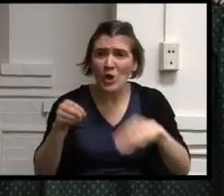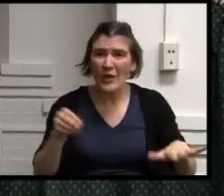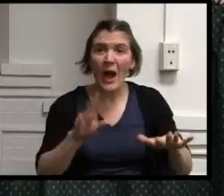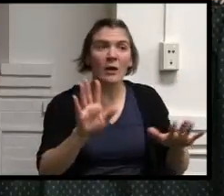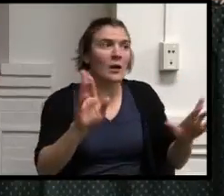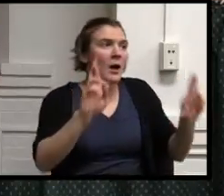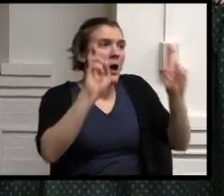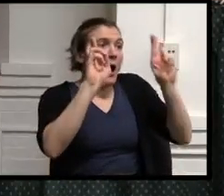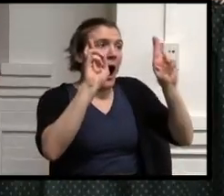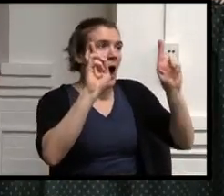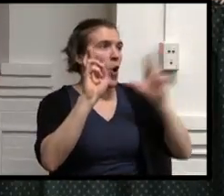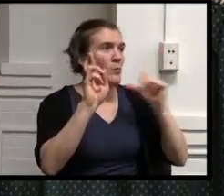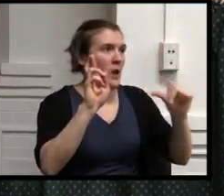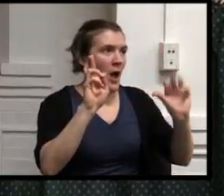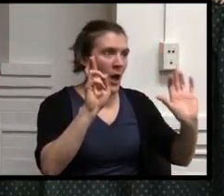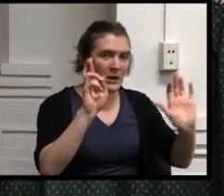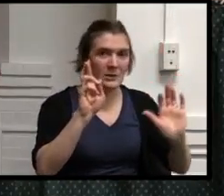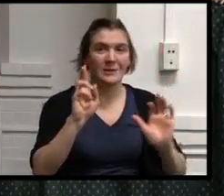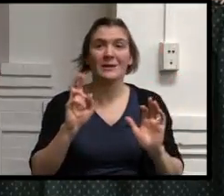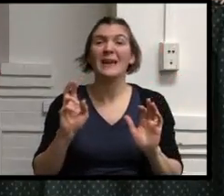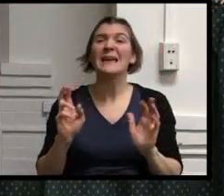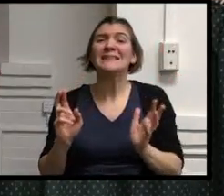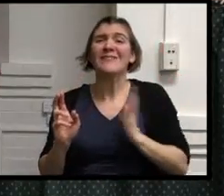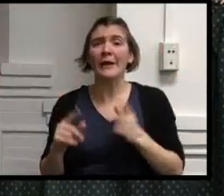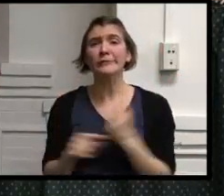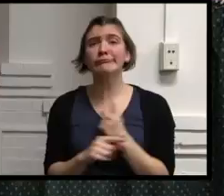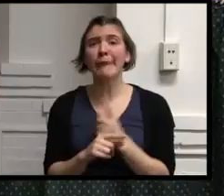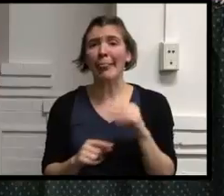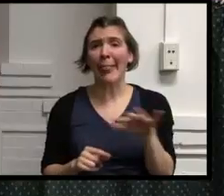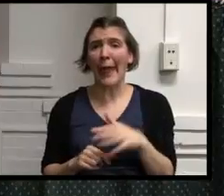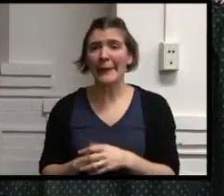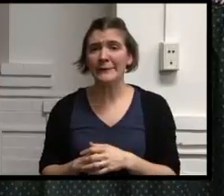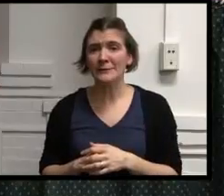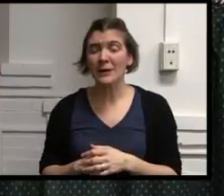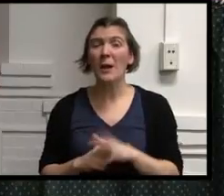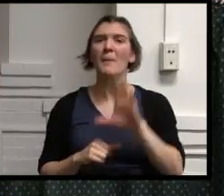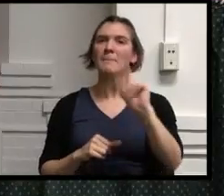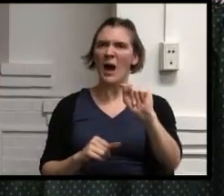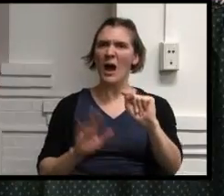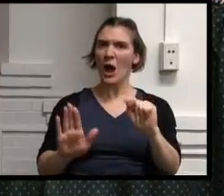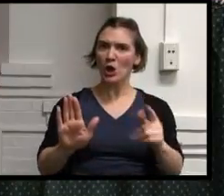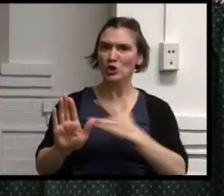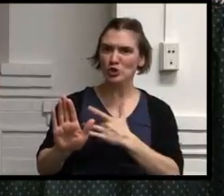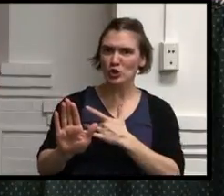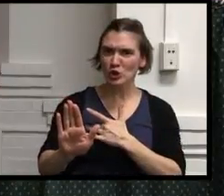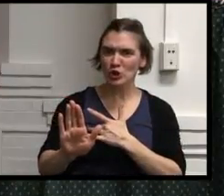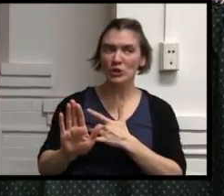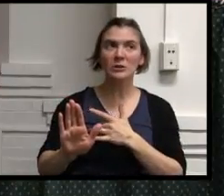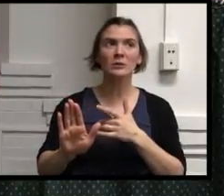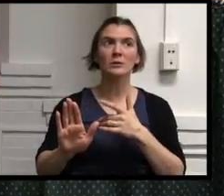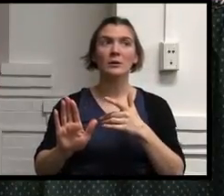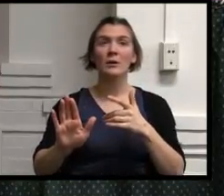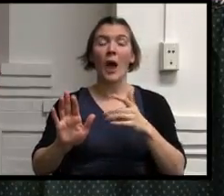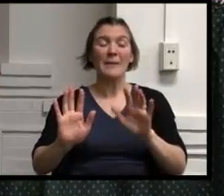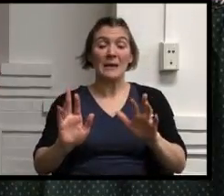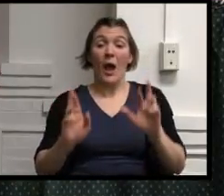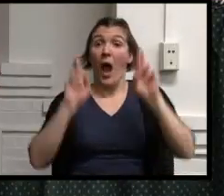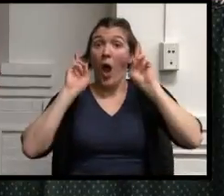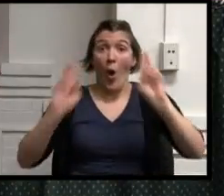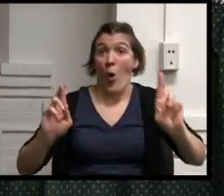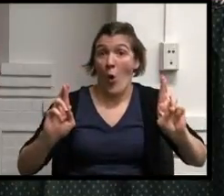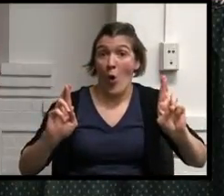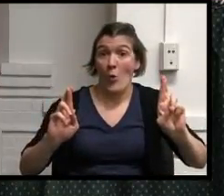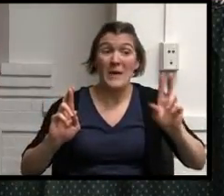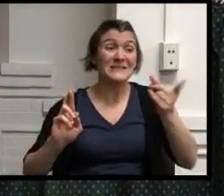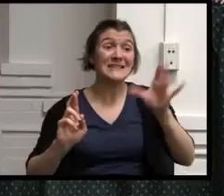Don't even say it. So, but my concern is what happens, and God, I hope it happens,